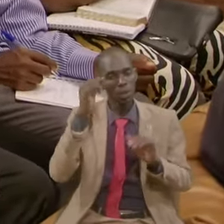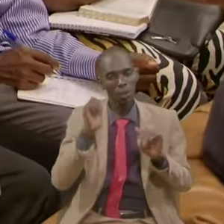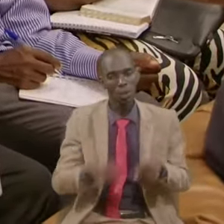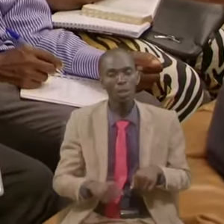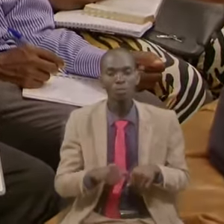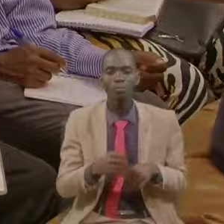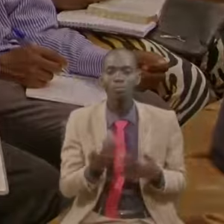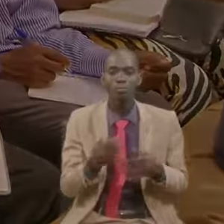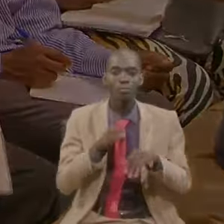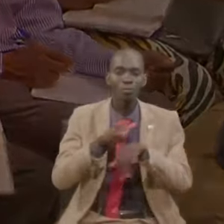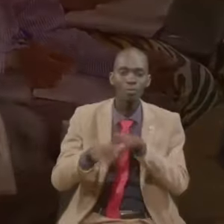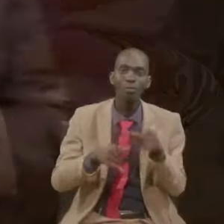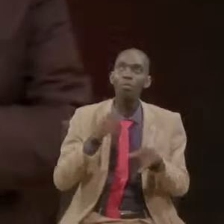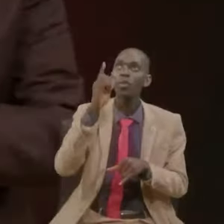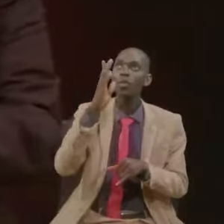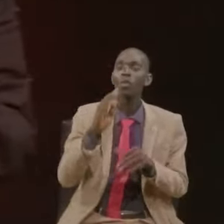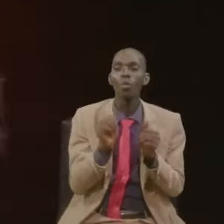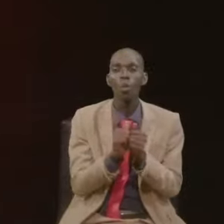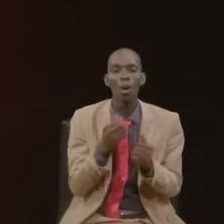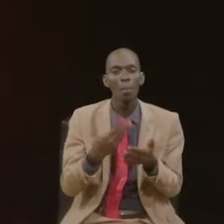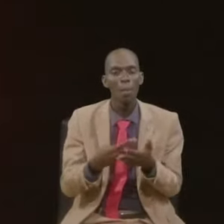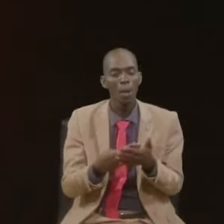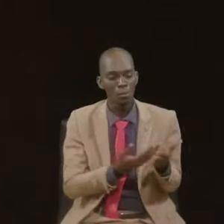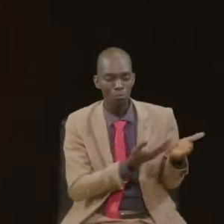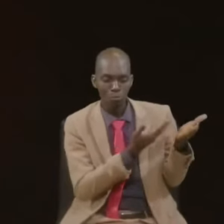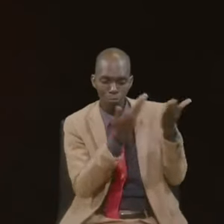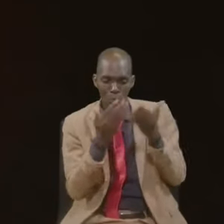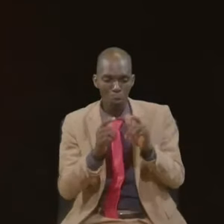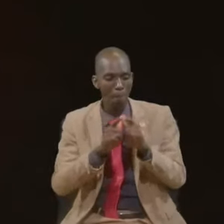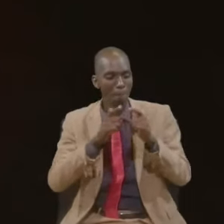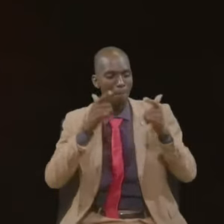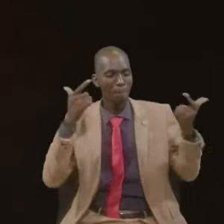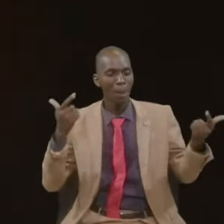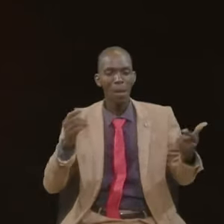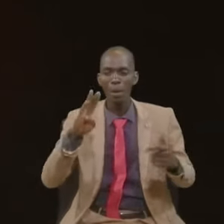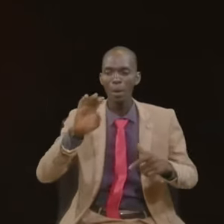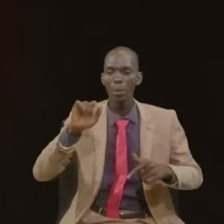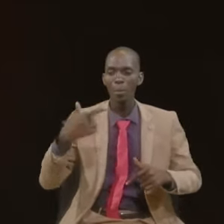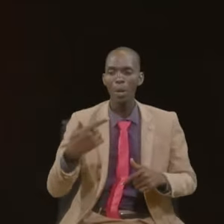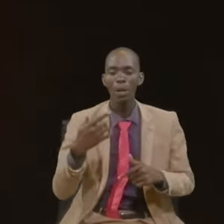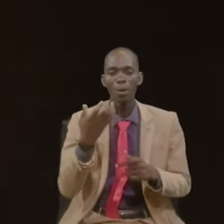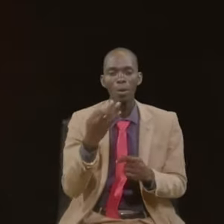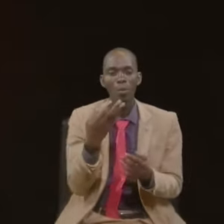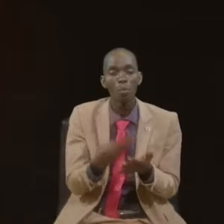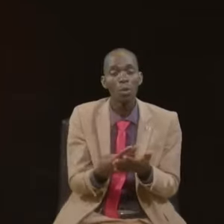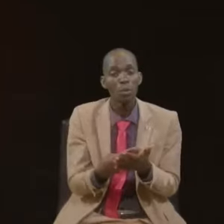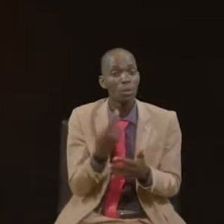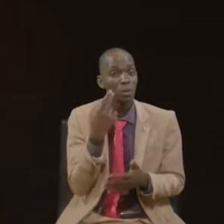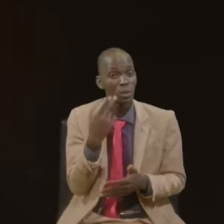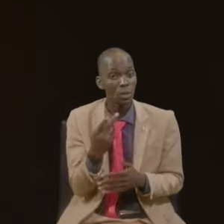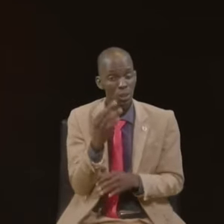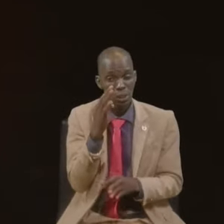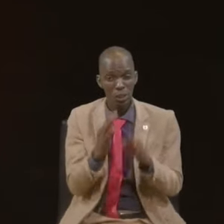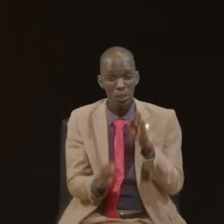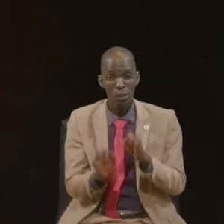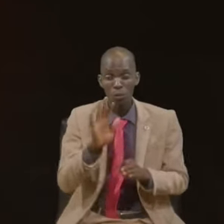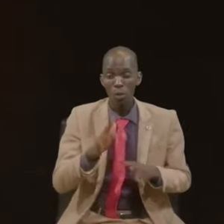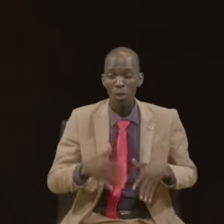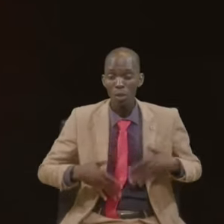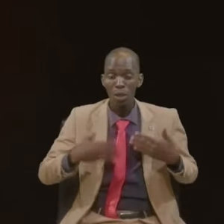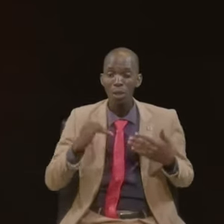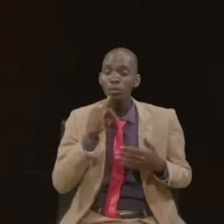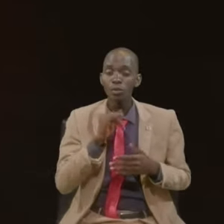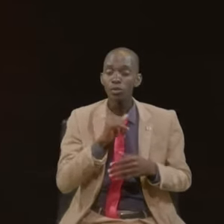bring, if your life is not right, if your life is wicked, crooked,